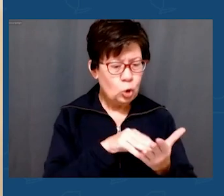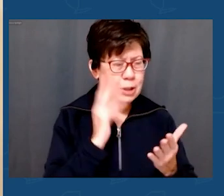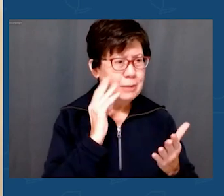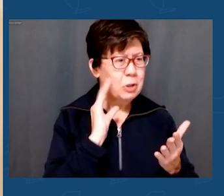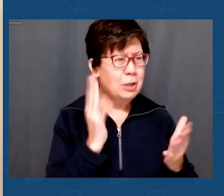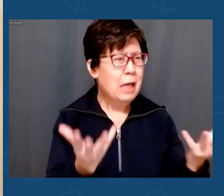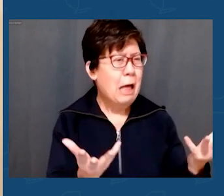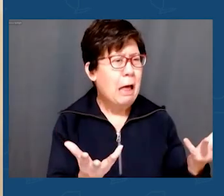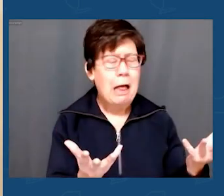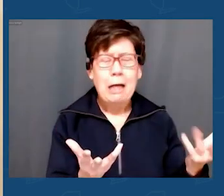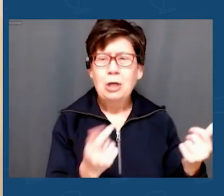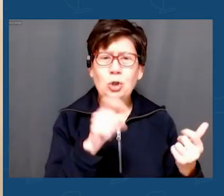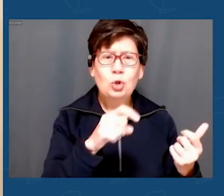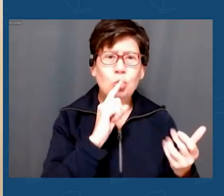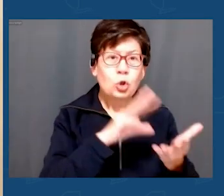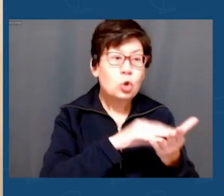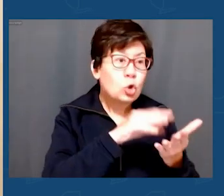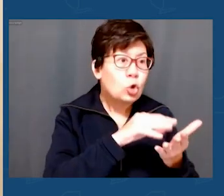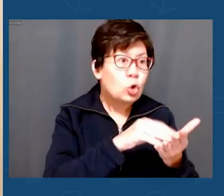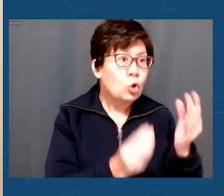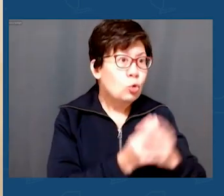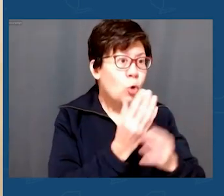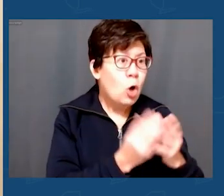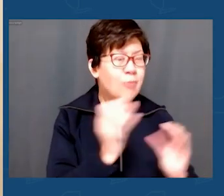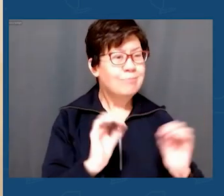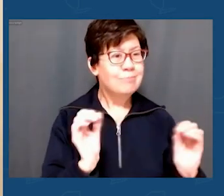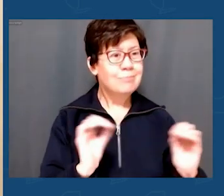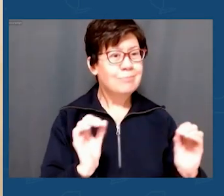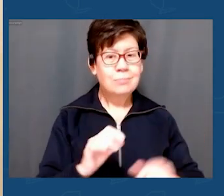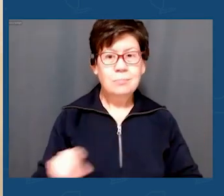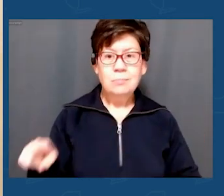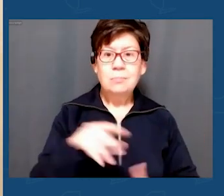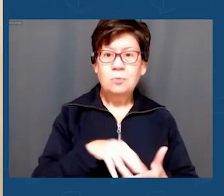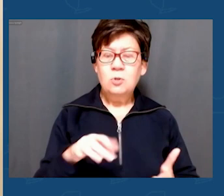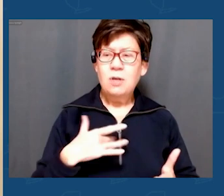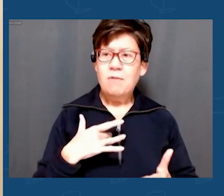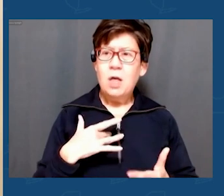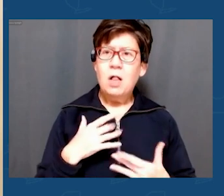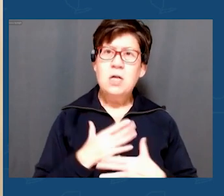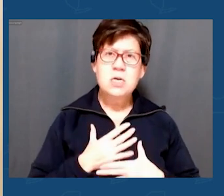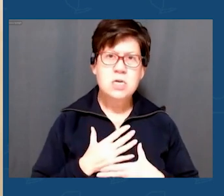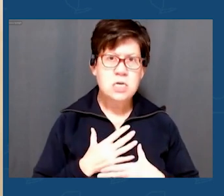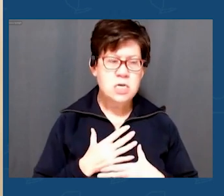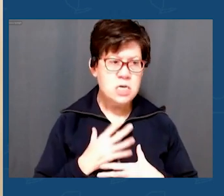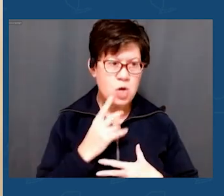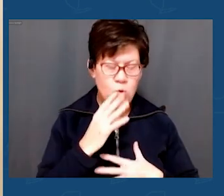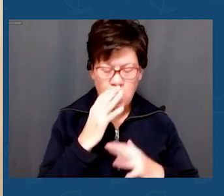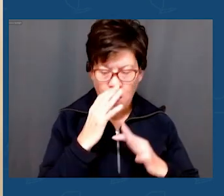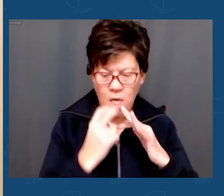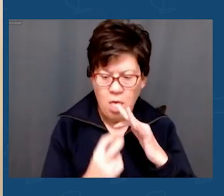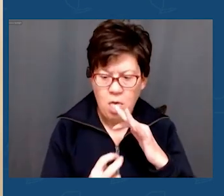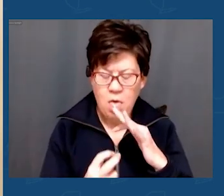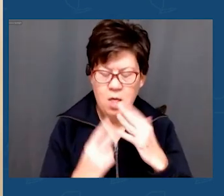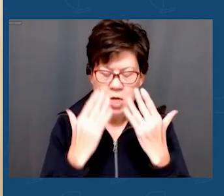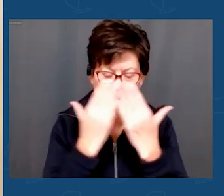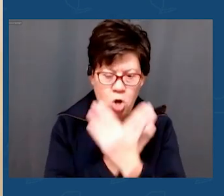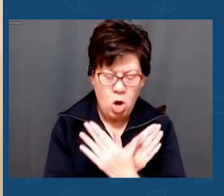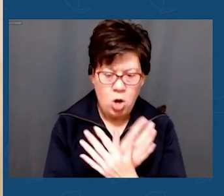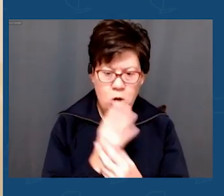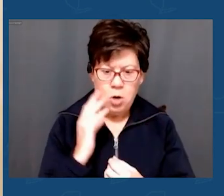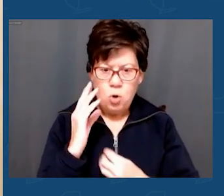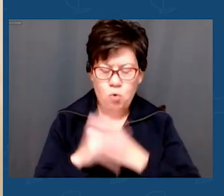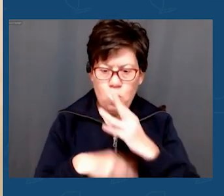different environment. And they all talked about being drawn into this dark digital world where they did not have friends face to face. And so it was